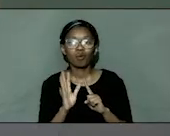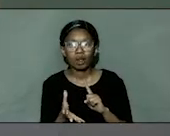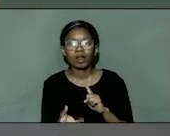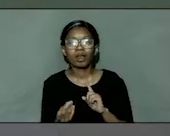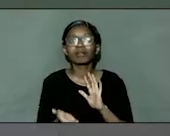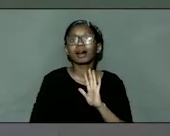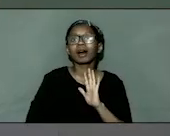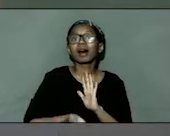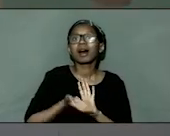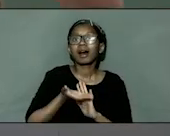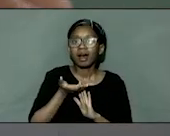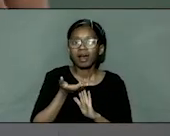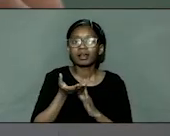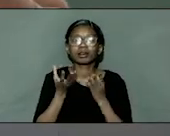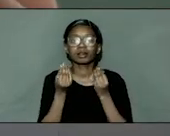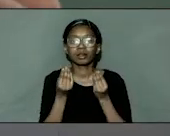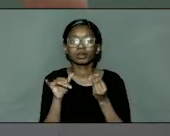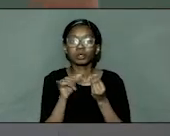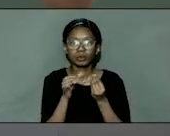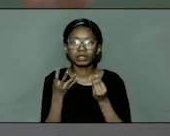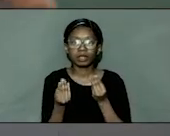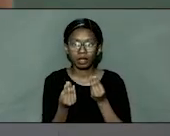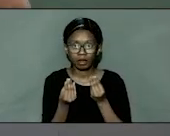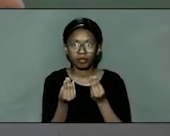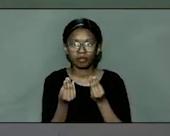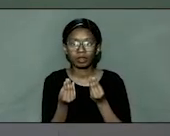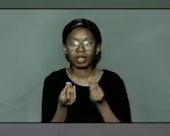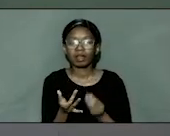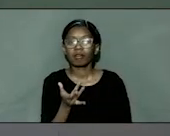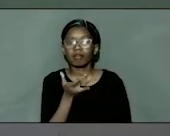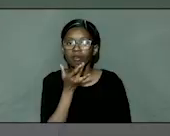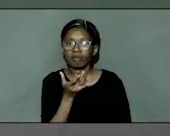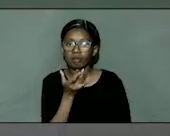proportion of those with the what? With the favorable